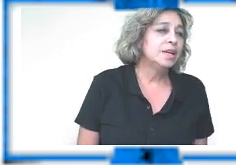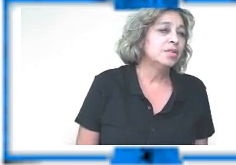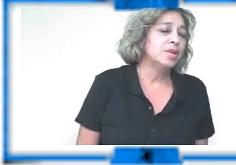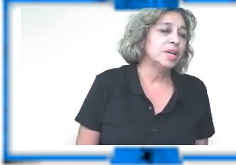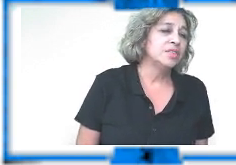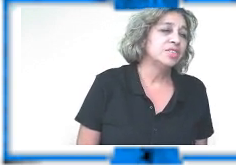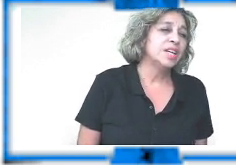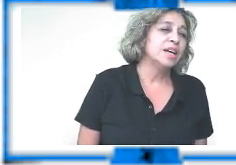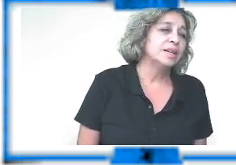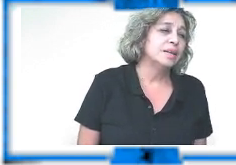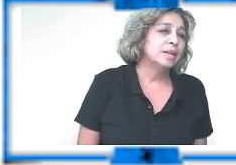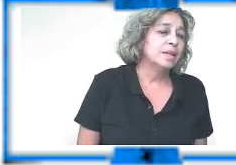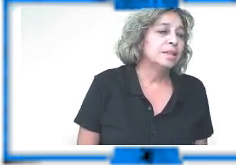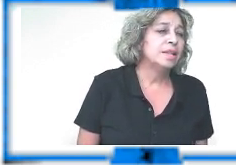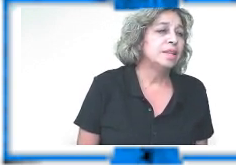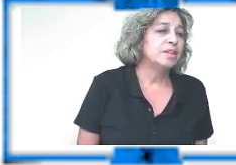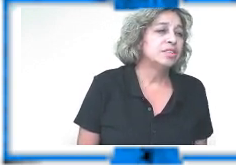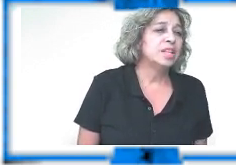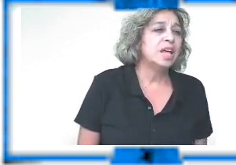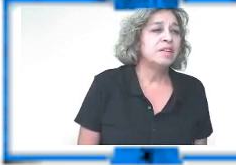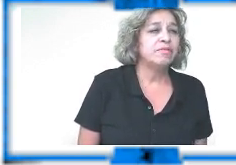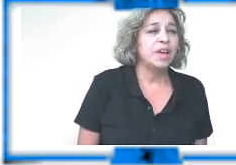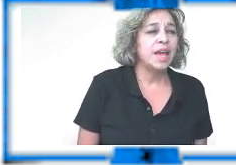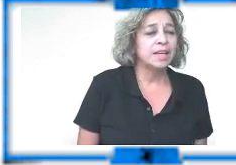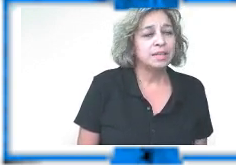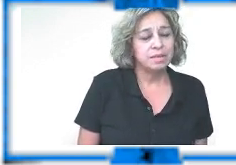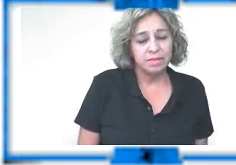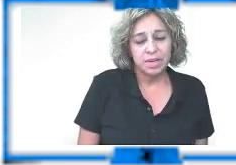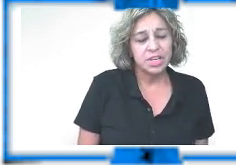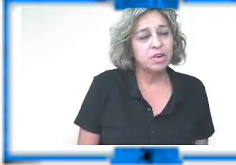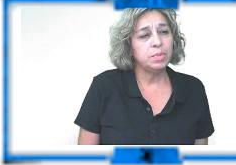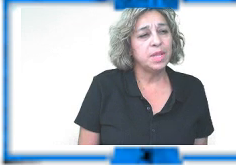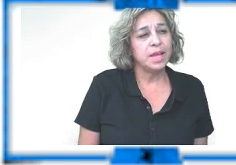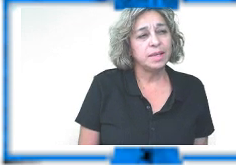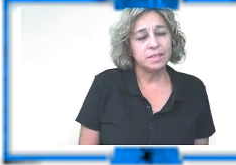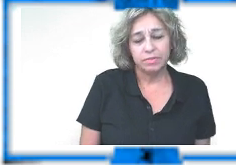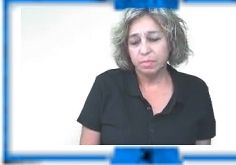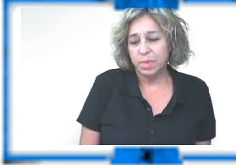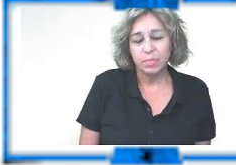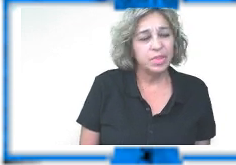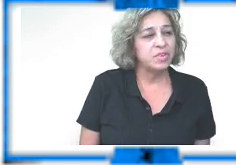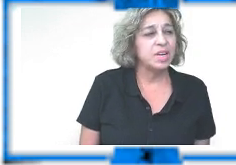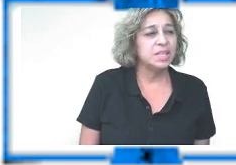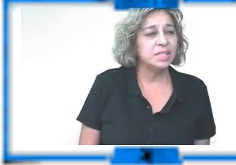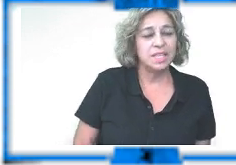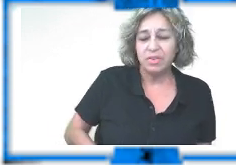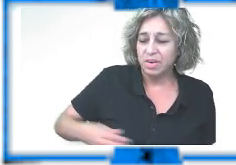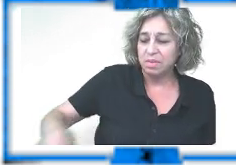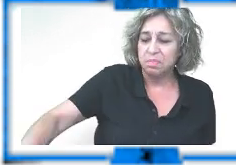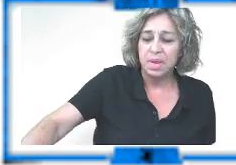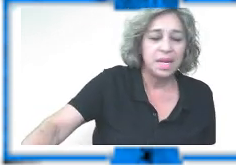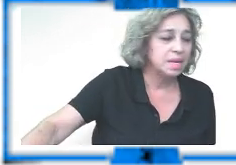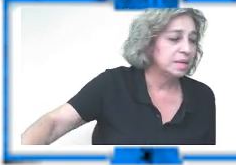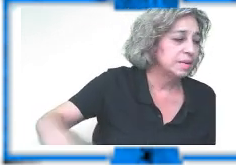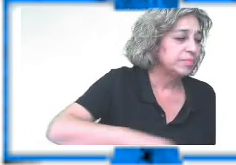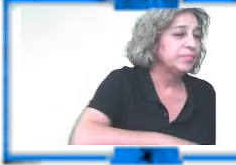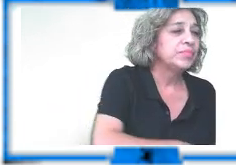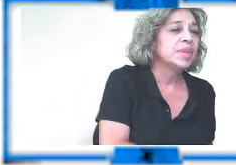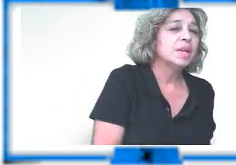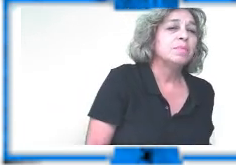I know, I understand that there's a lot of terrible acts from people that are inconsiderate and